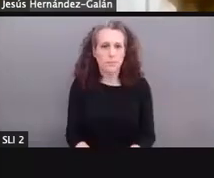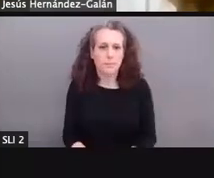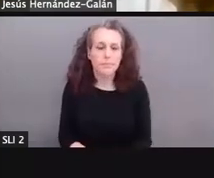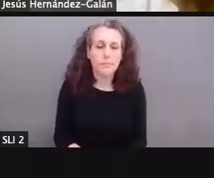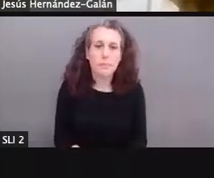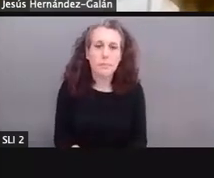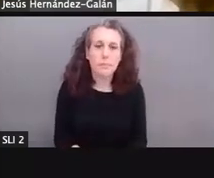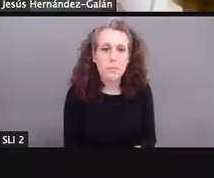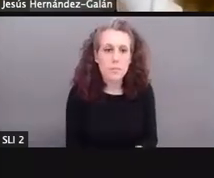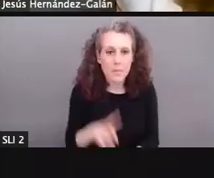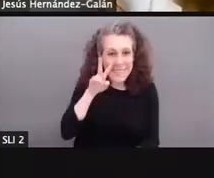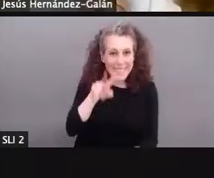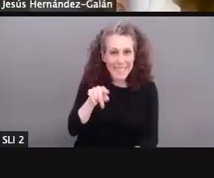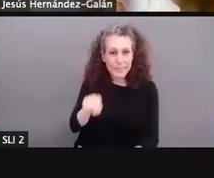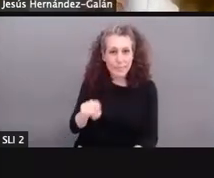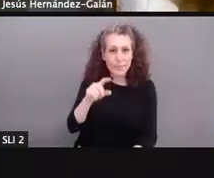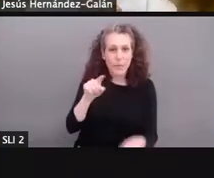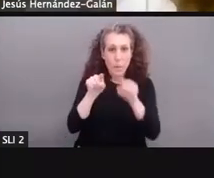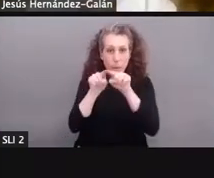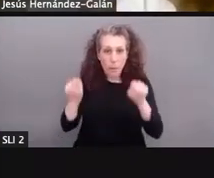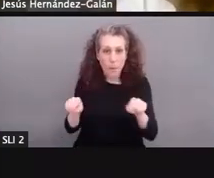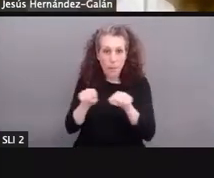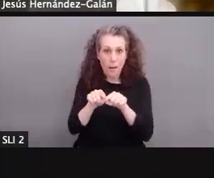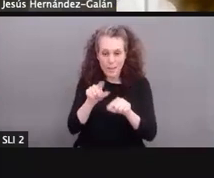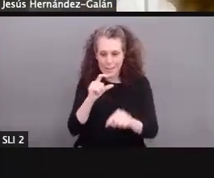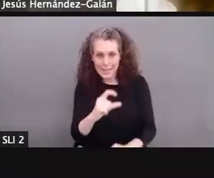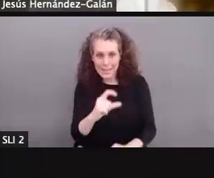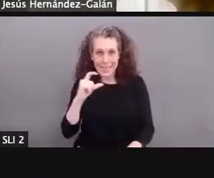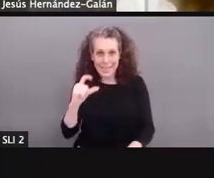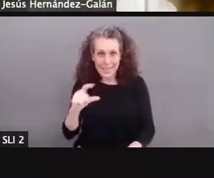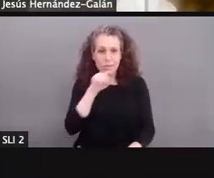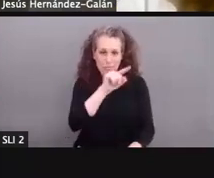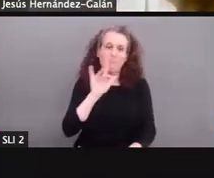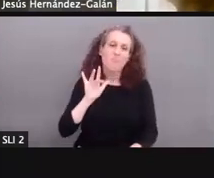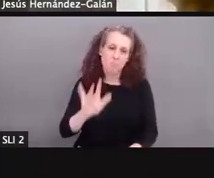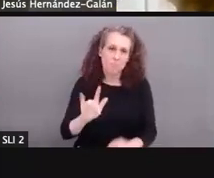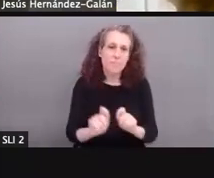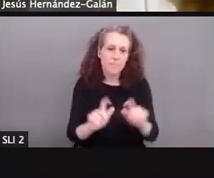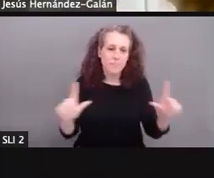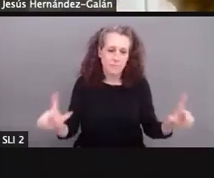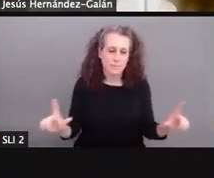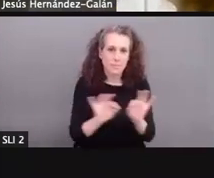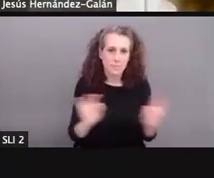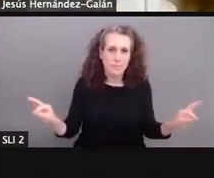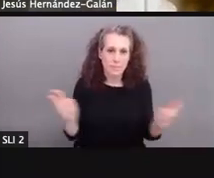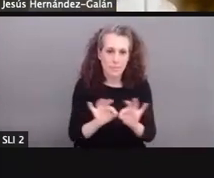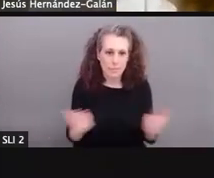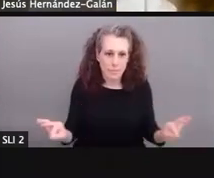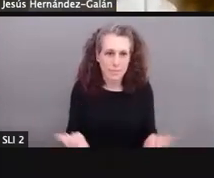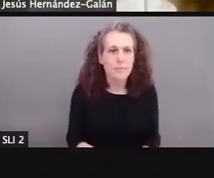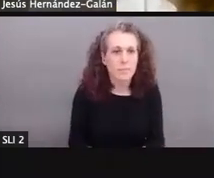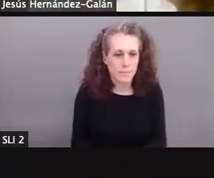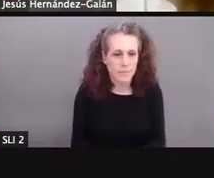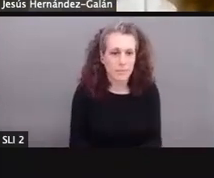and that way you will be able to check them. Okay. Second, about the questions and answers, you know